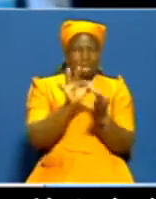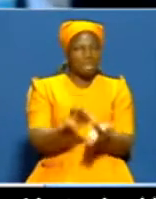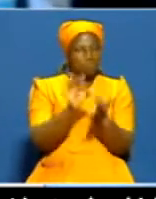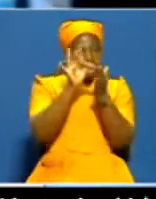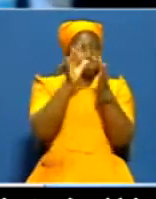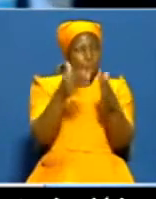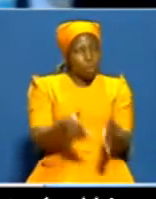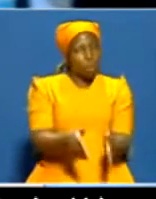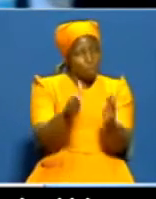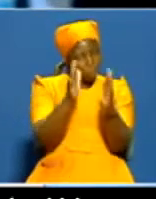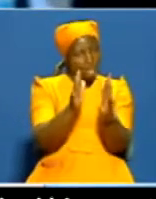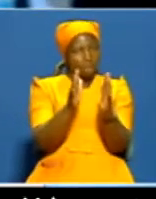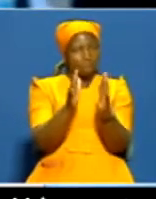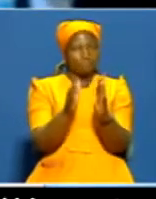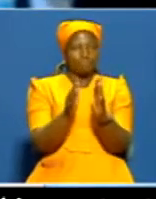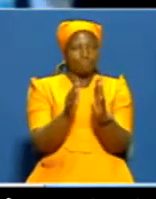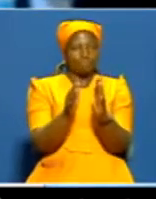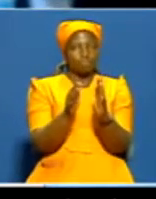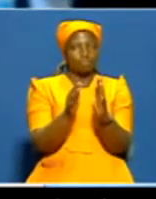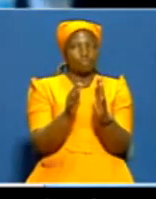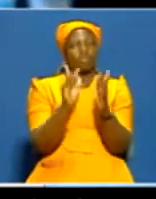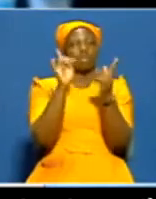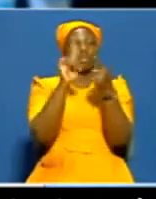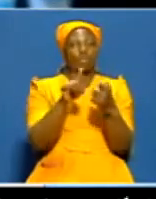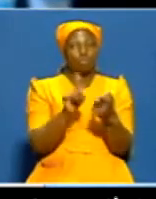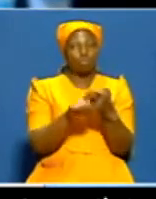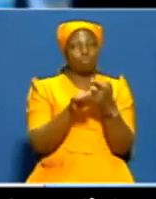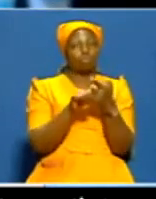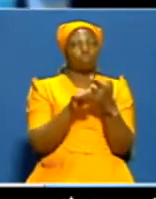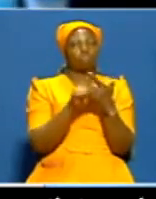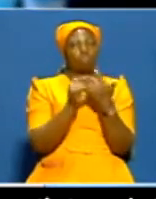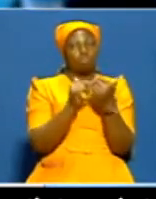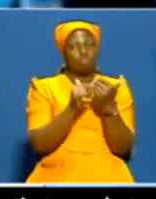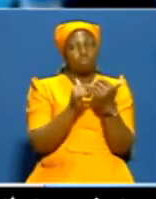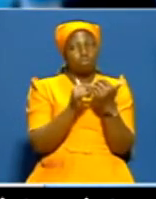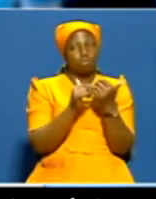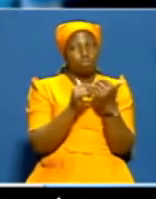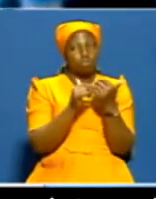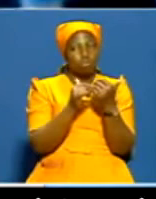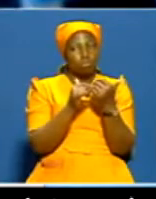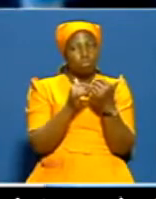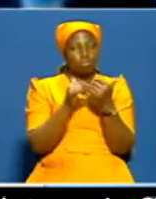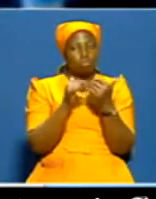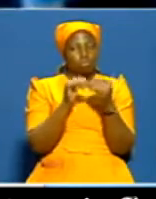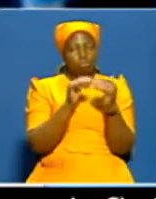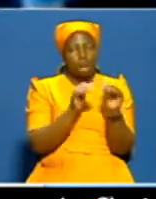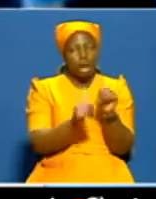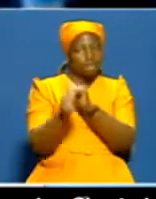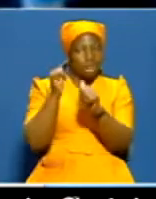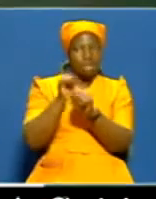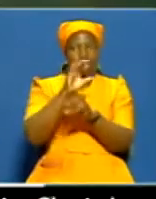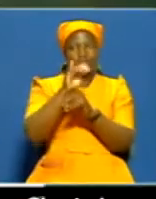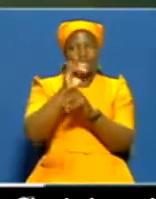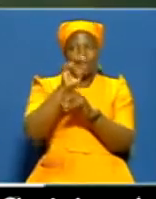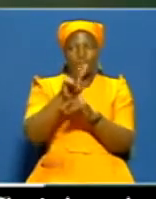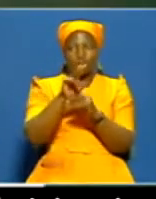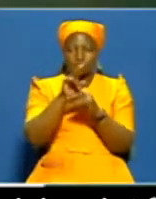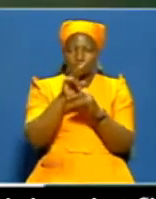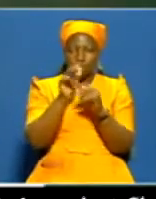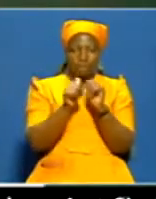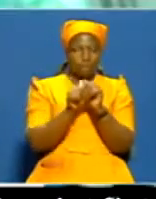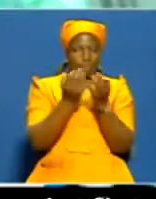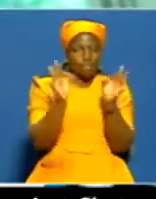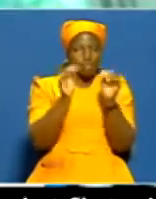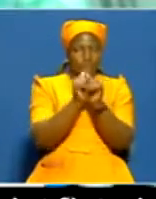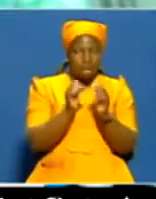purpose vehicle to claw away on civil liberties and democratic gains. The main reason why